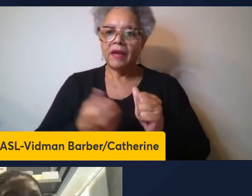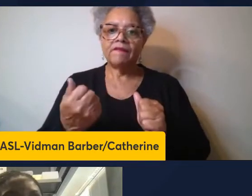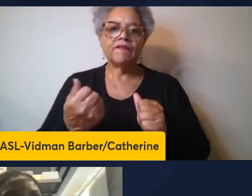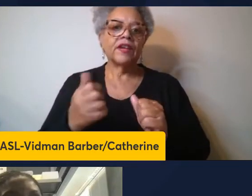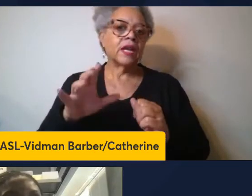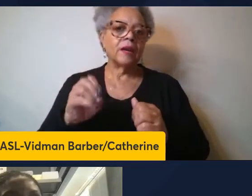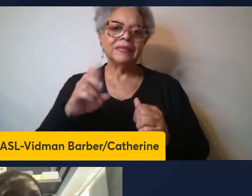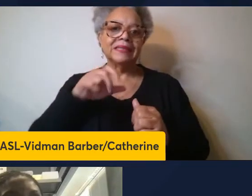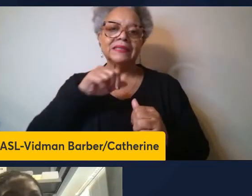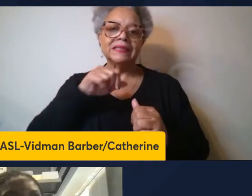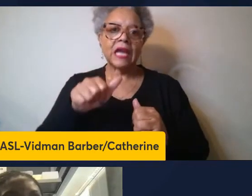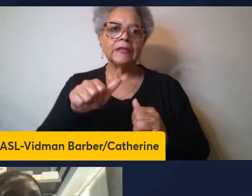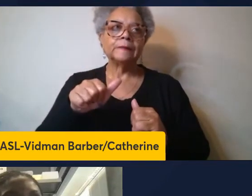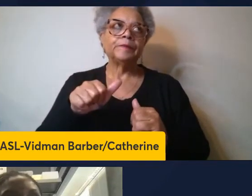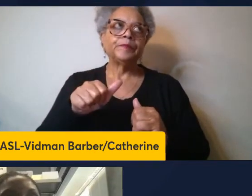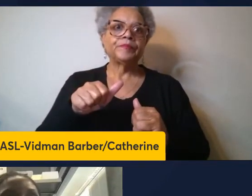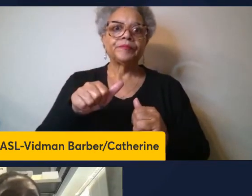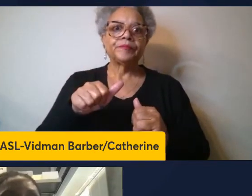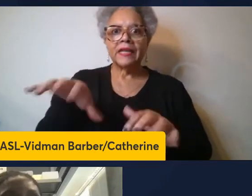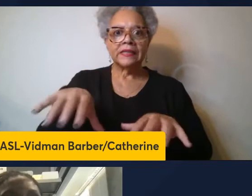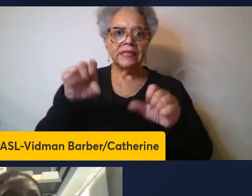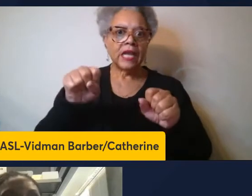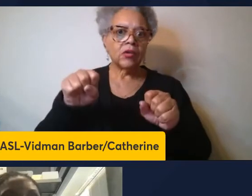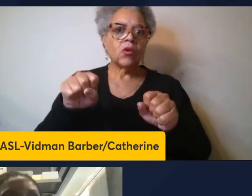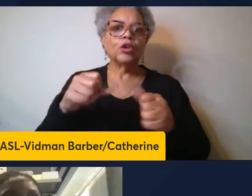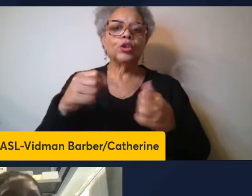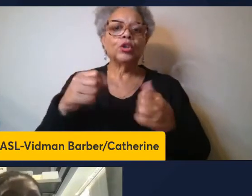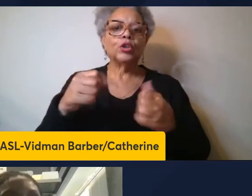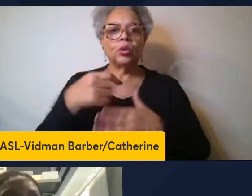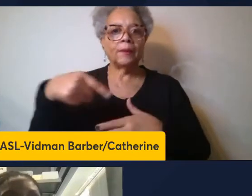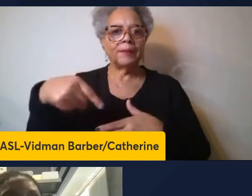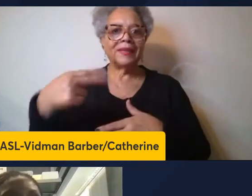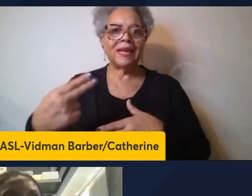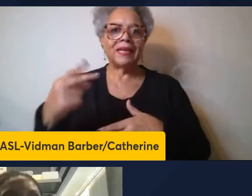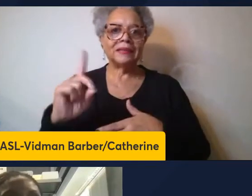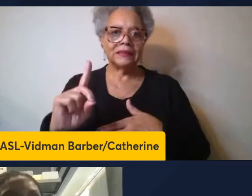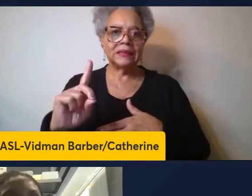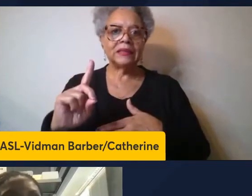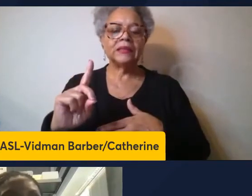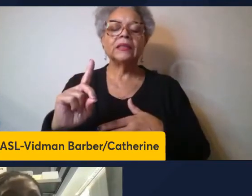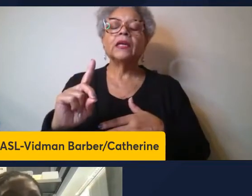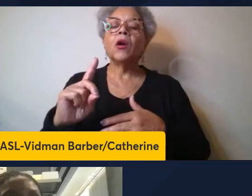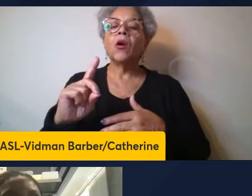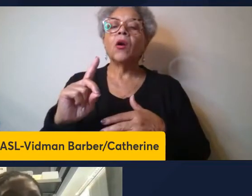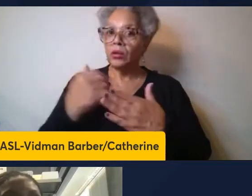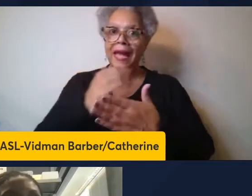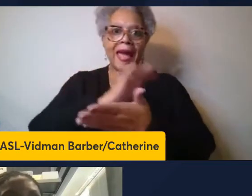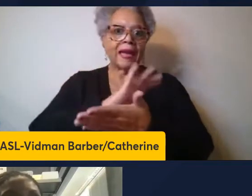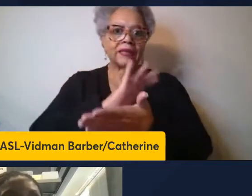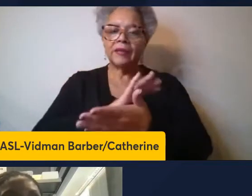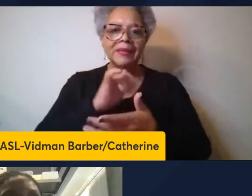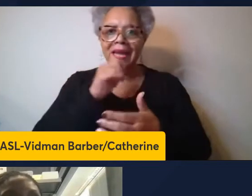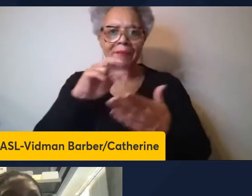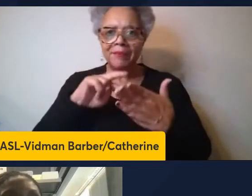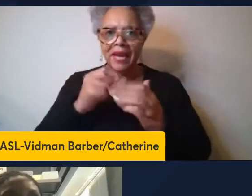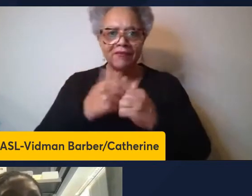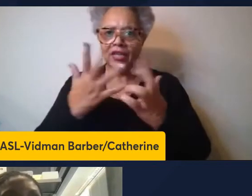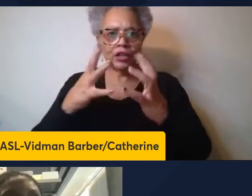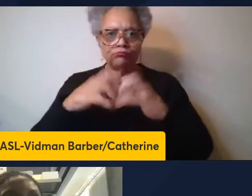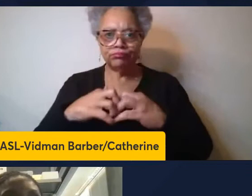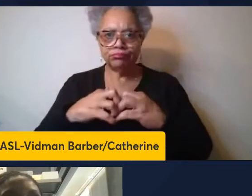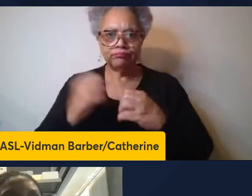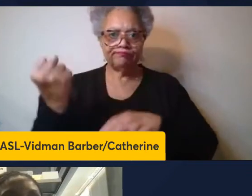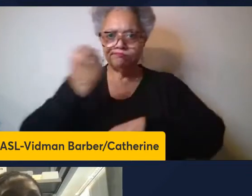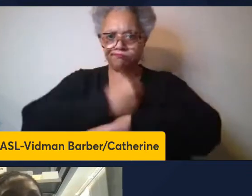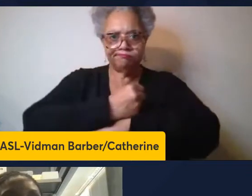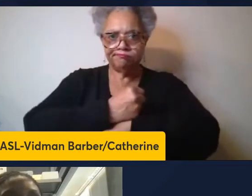not taking, new PhD grads, or even within academia, right? It doesn't mean that everything is shut down. So this is the time,